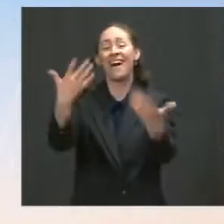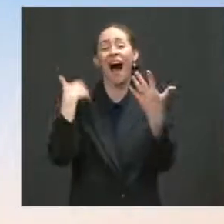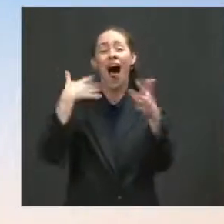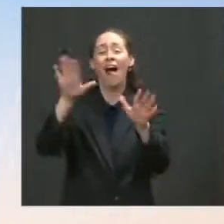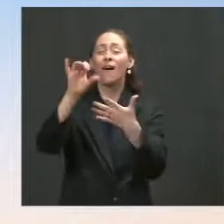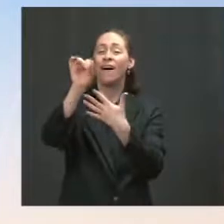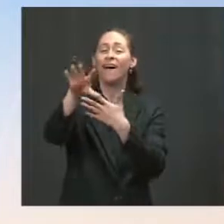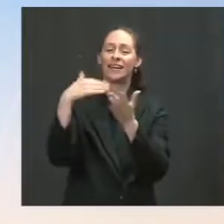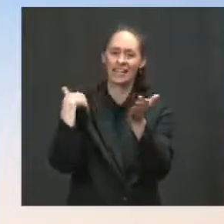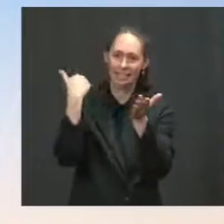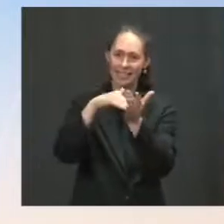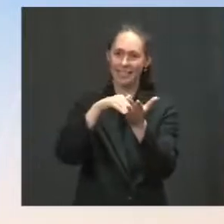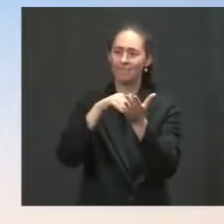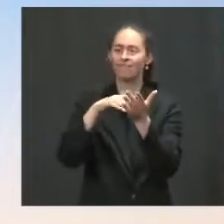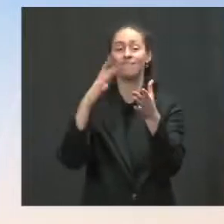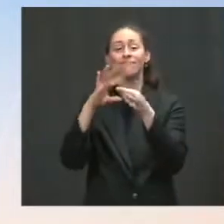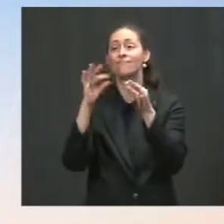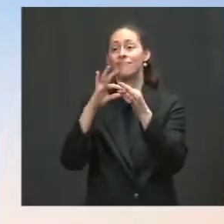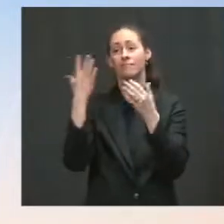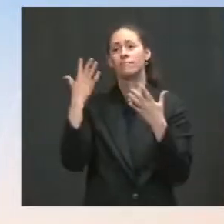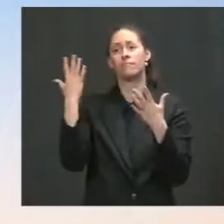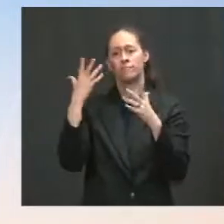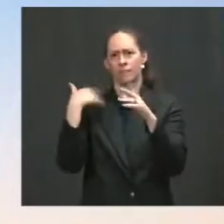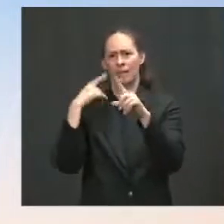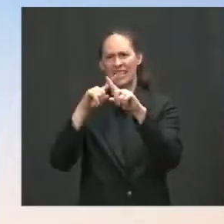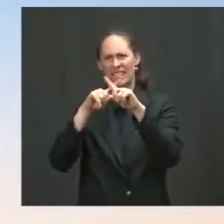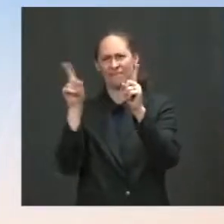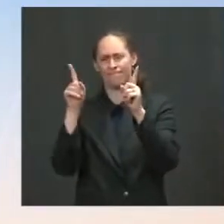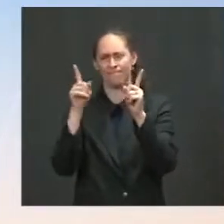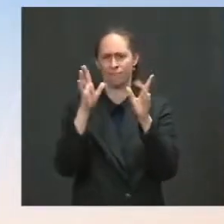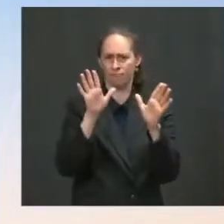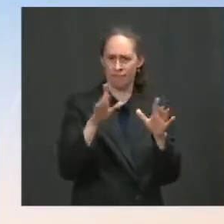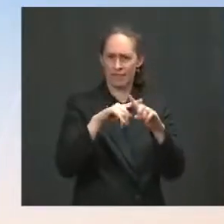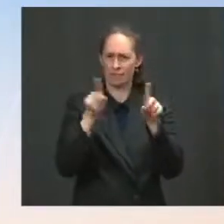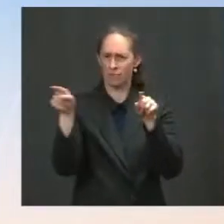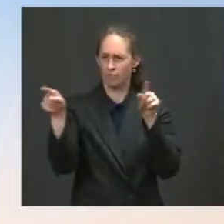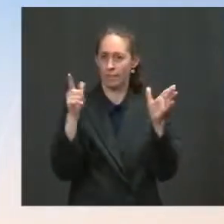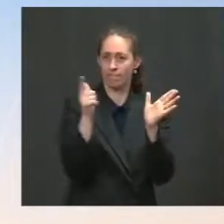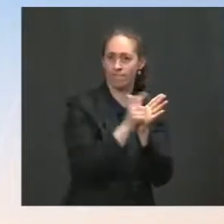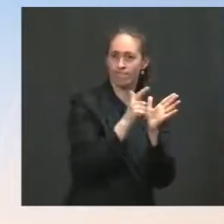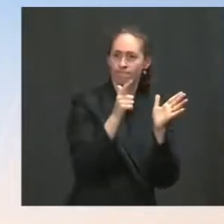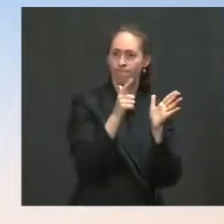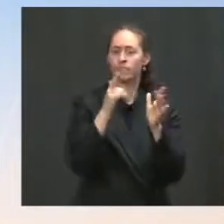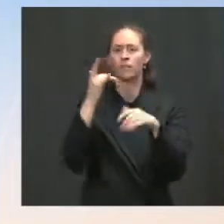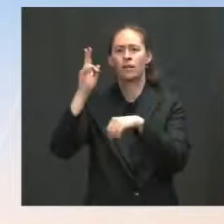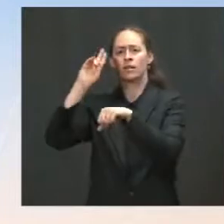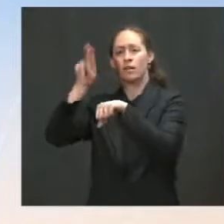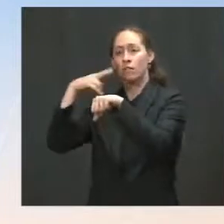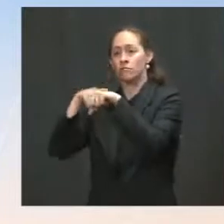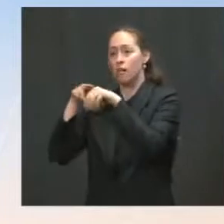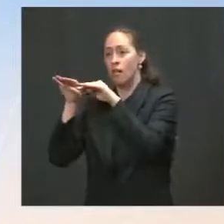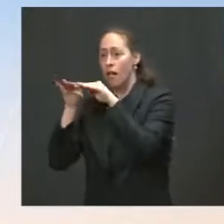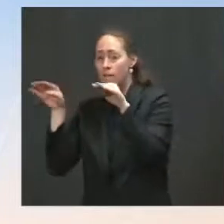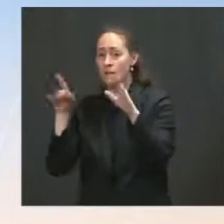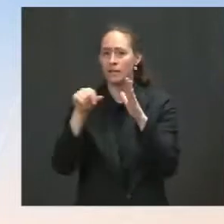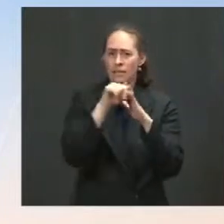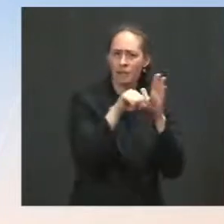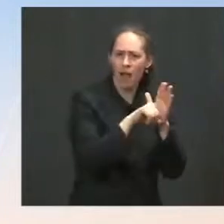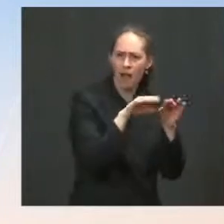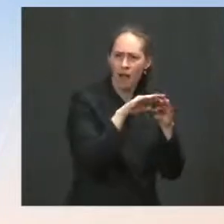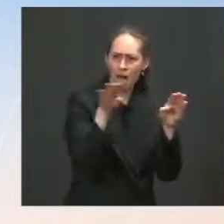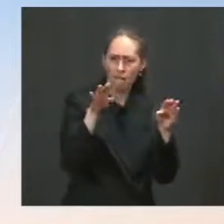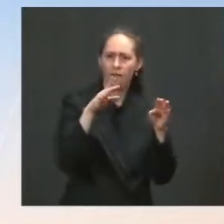different moratorium. It's narrow. It's targeted at the areas highest impacted. It is not an extension of the